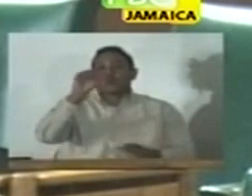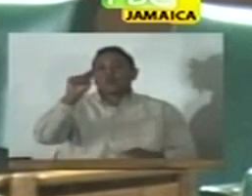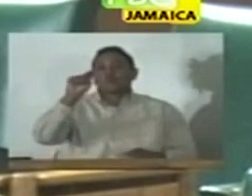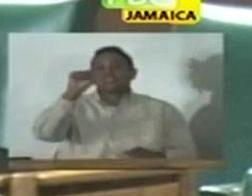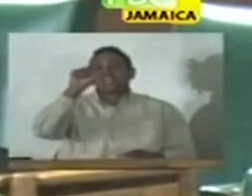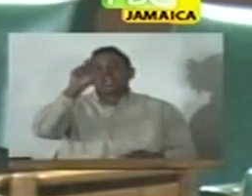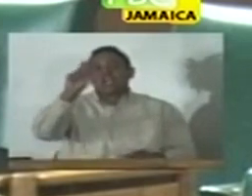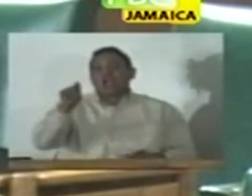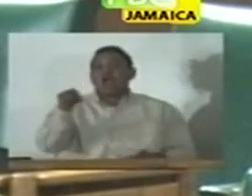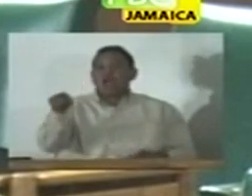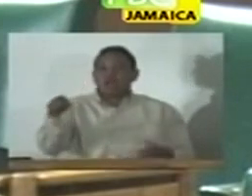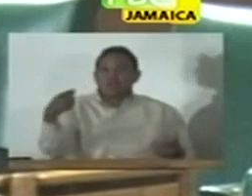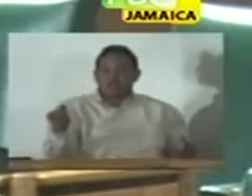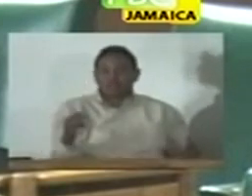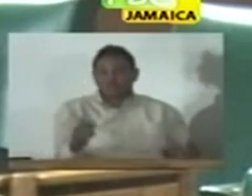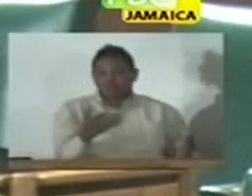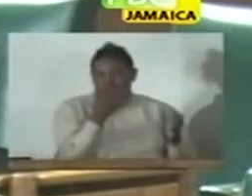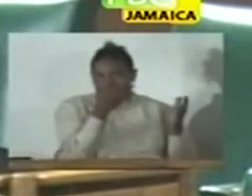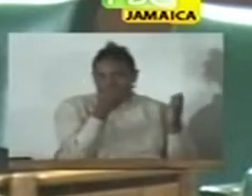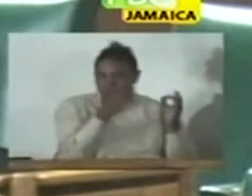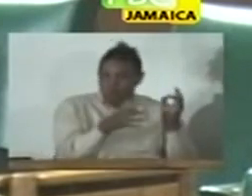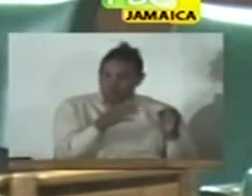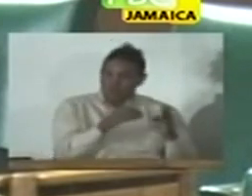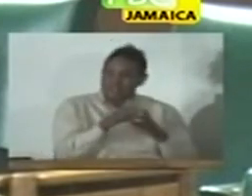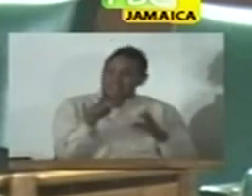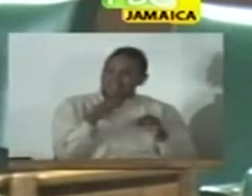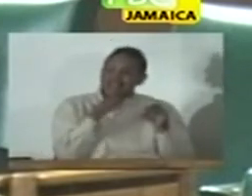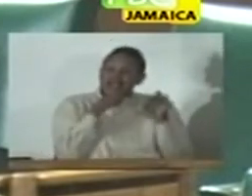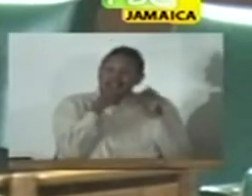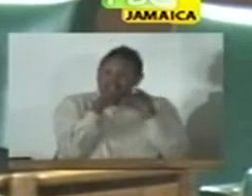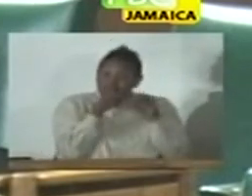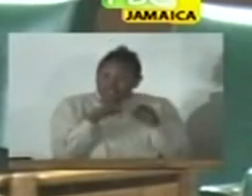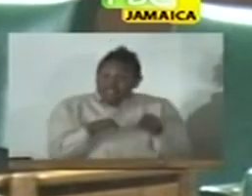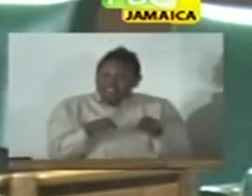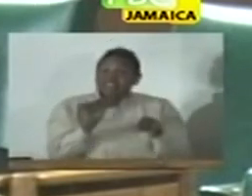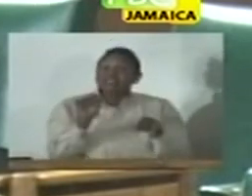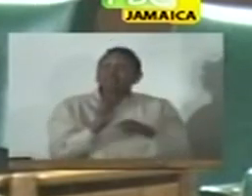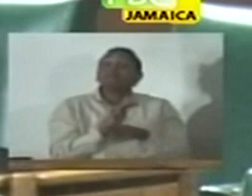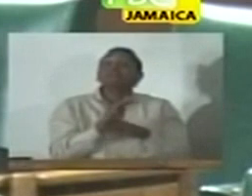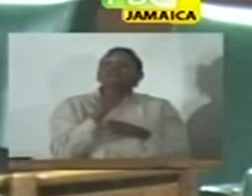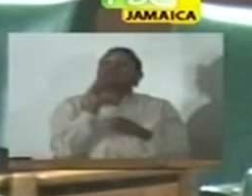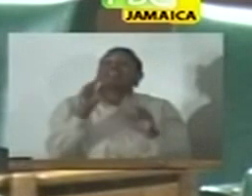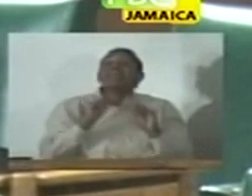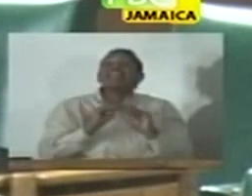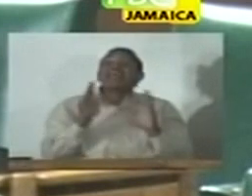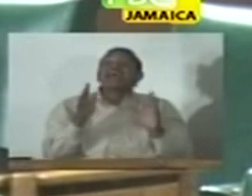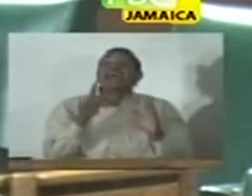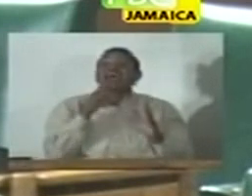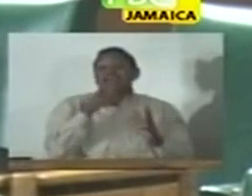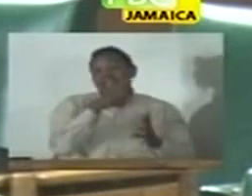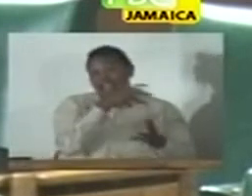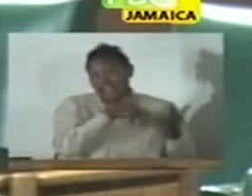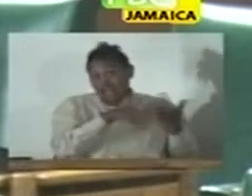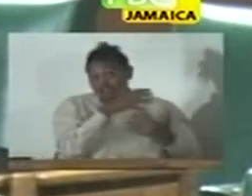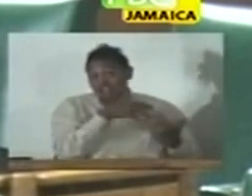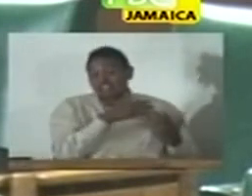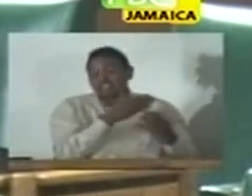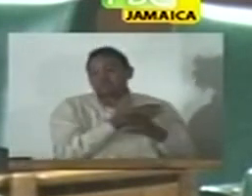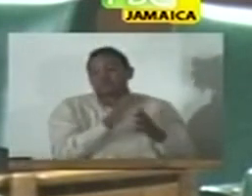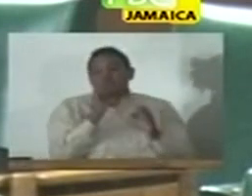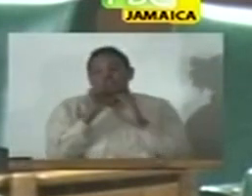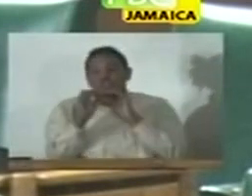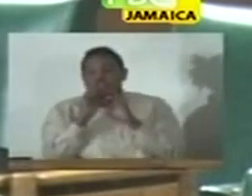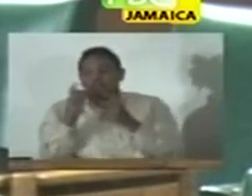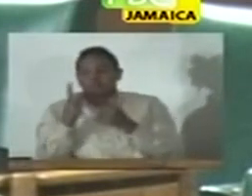outline, the Minister was very clear that there was interaction between the consular service and